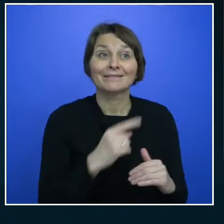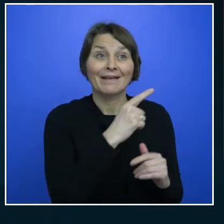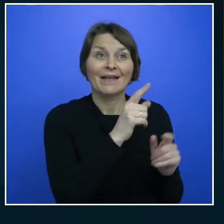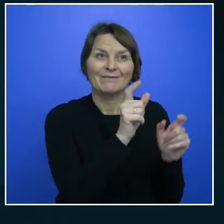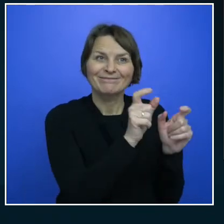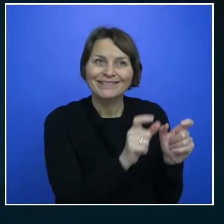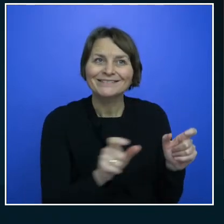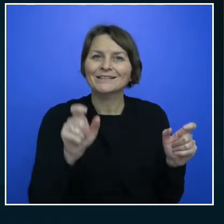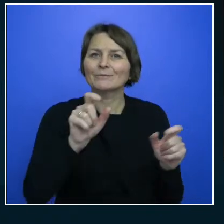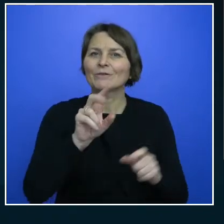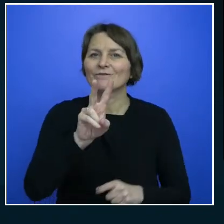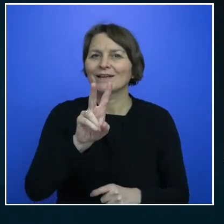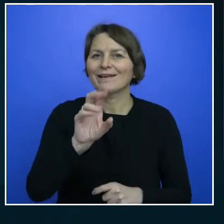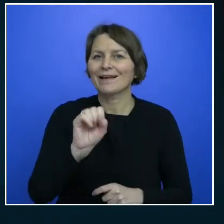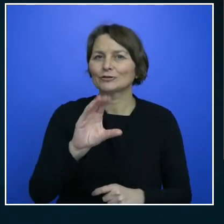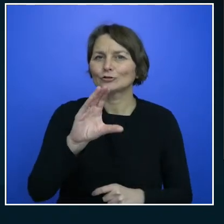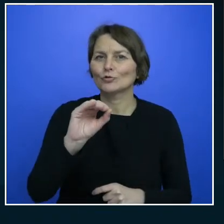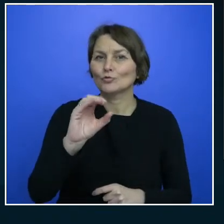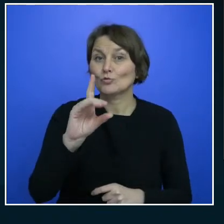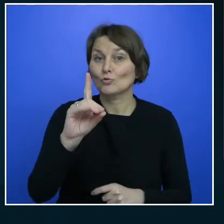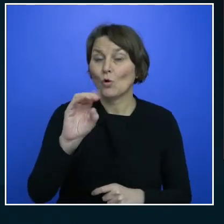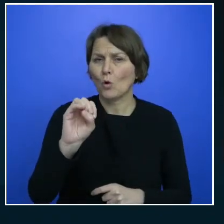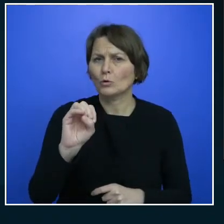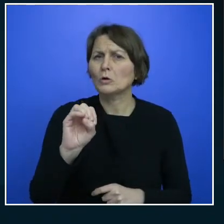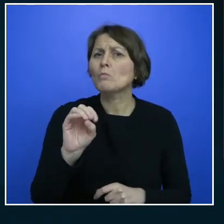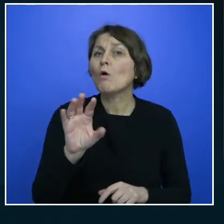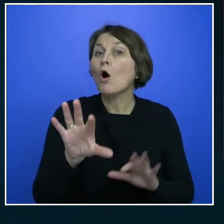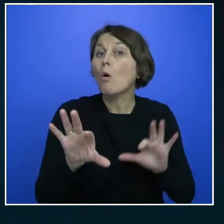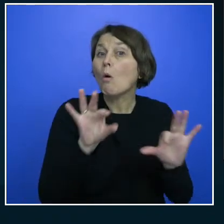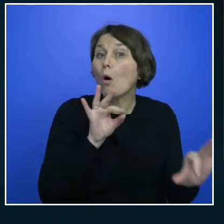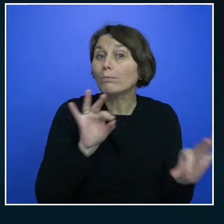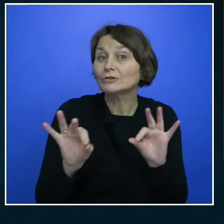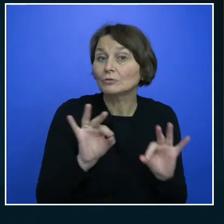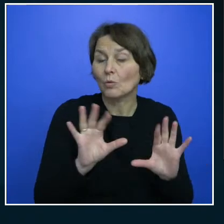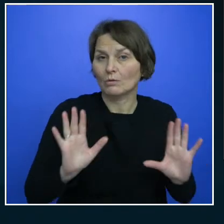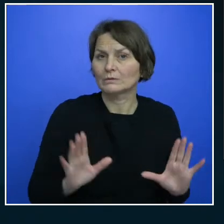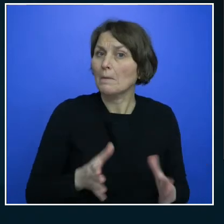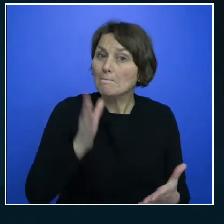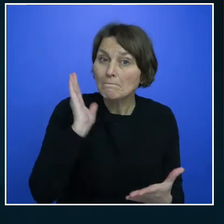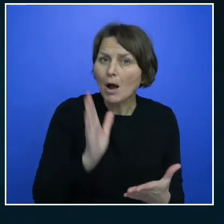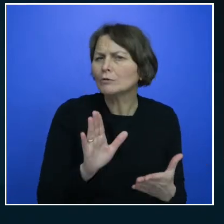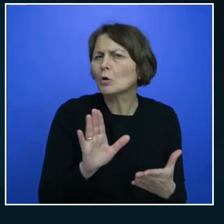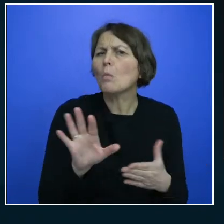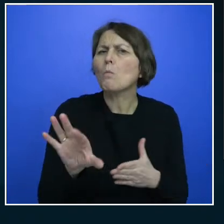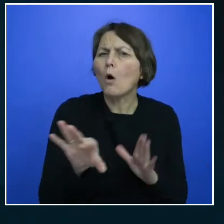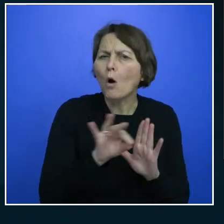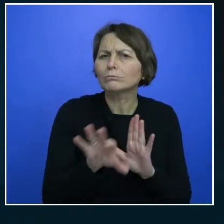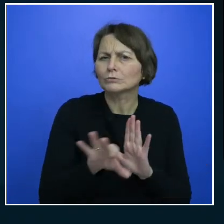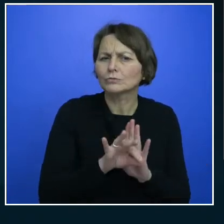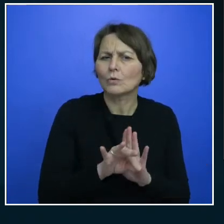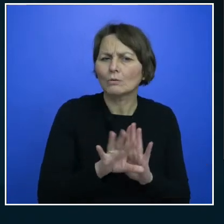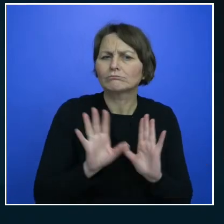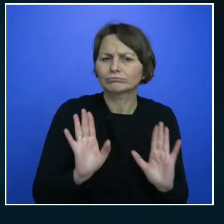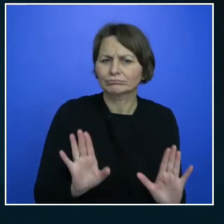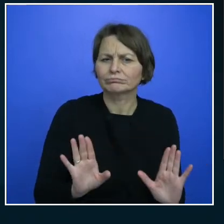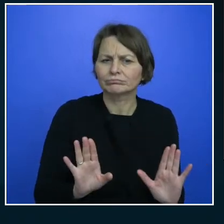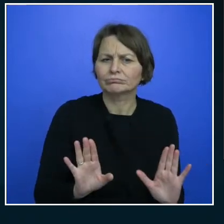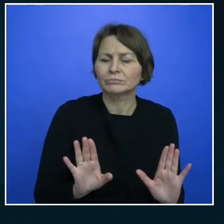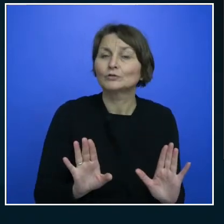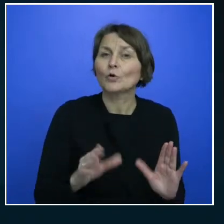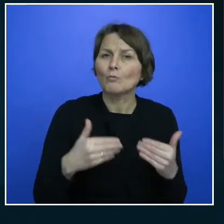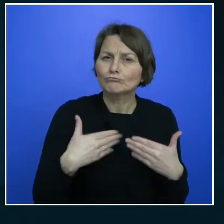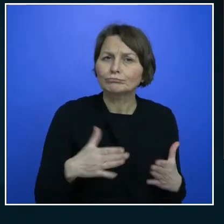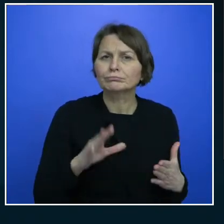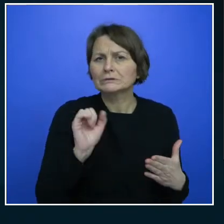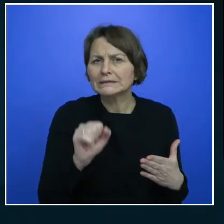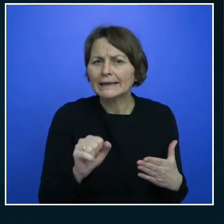optional component, I can really encourage you to start installing it because it allows you to do things like tab